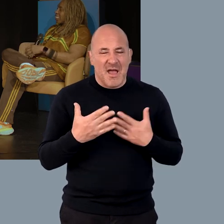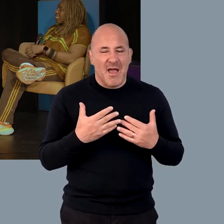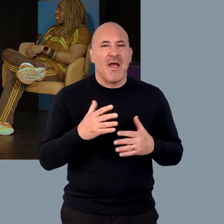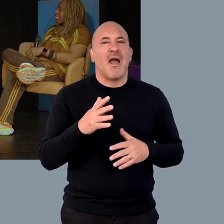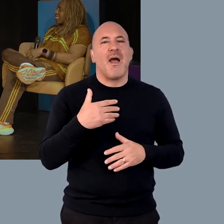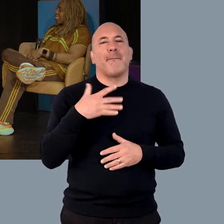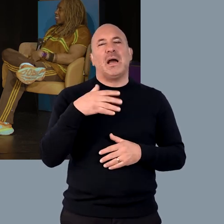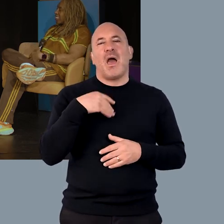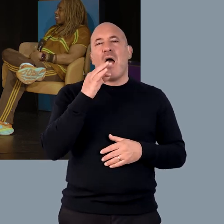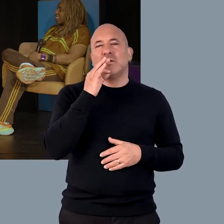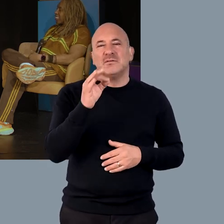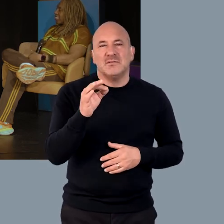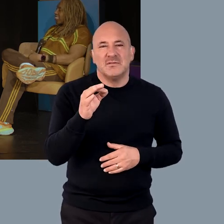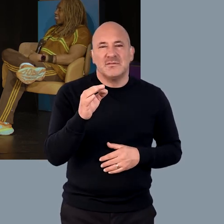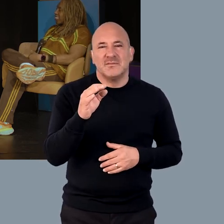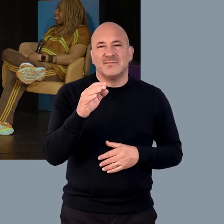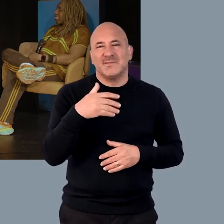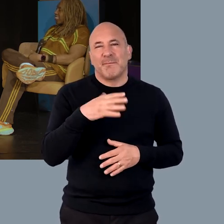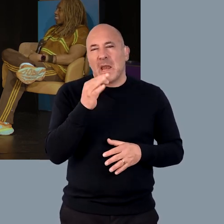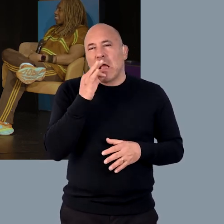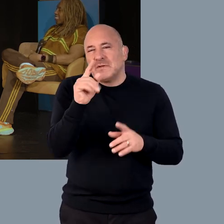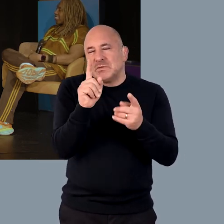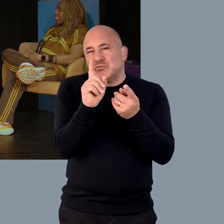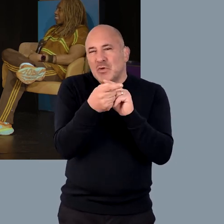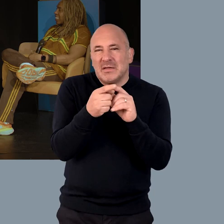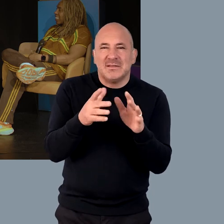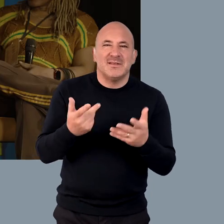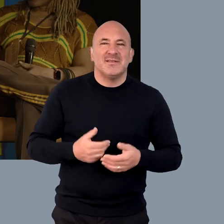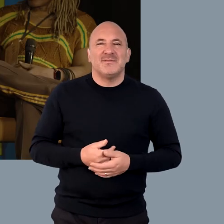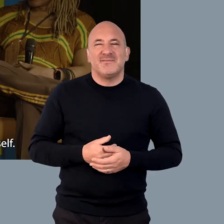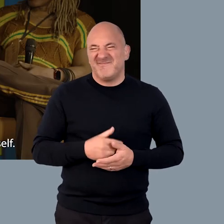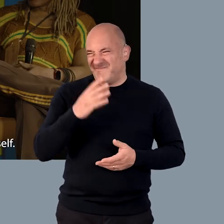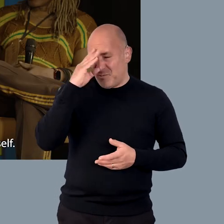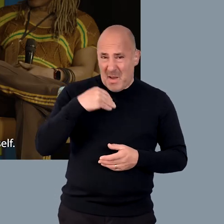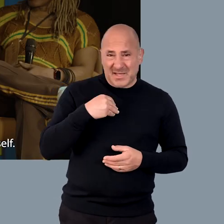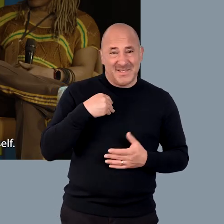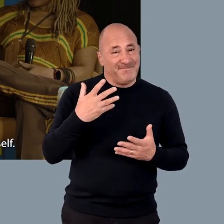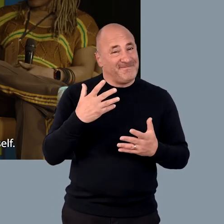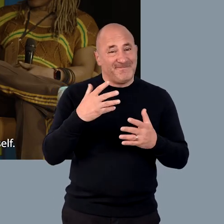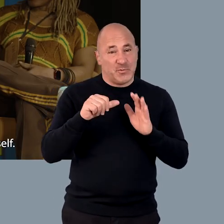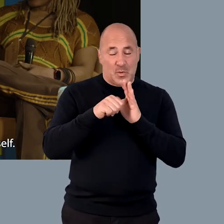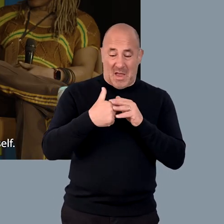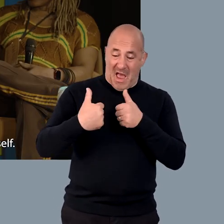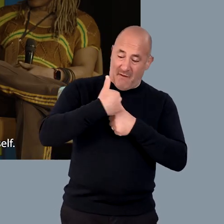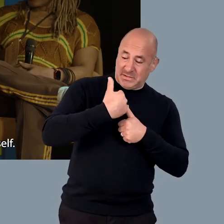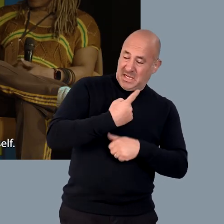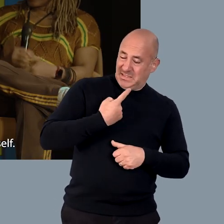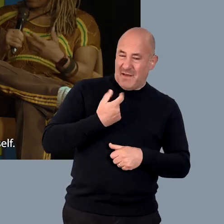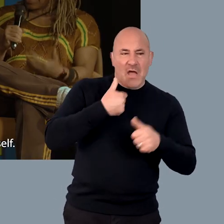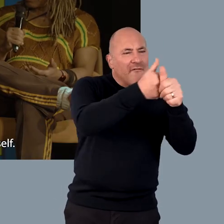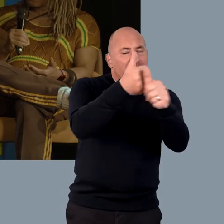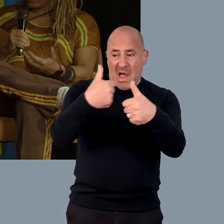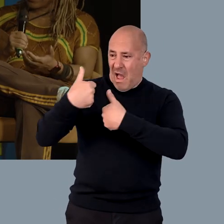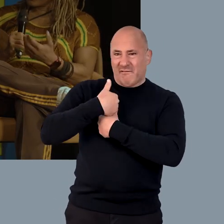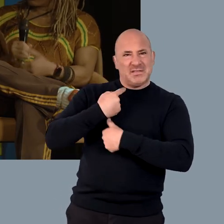So so I made so I did ask for some Some for some change, but yeah, just a reminder to keep up. It's gonna be really hard to advocate